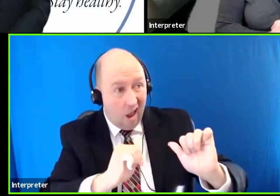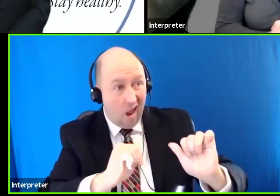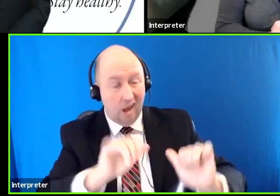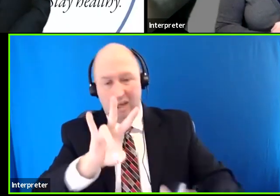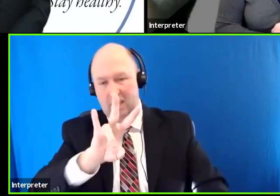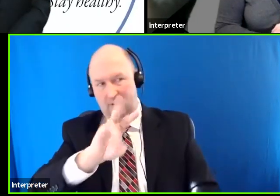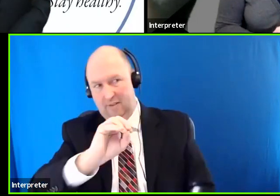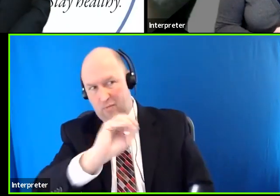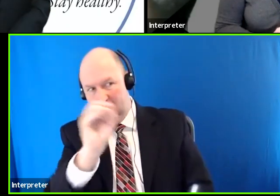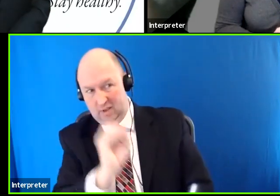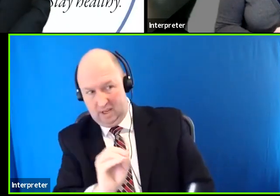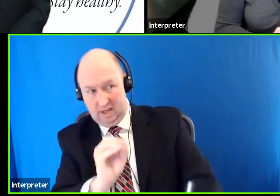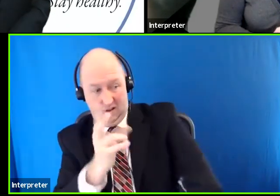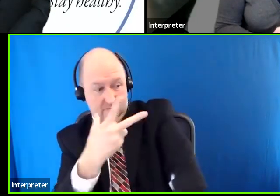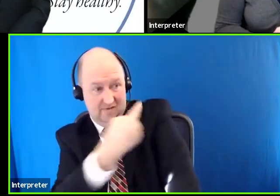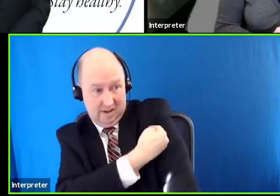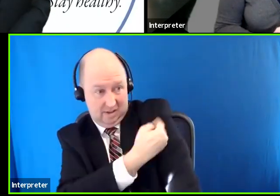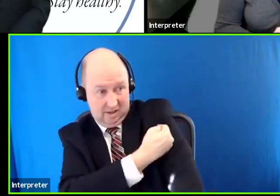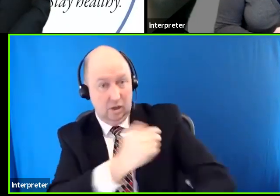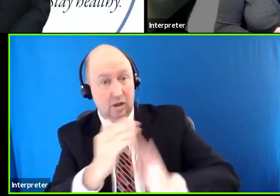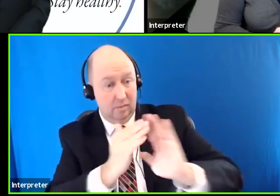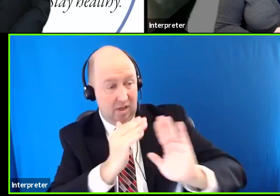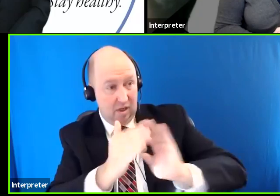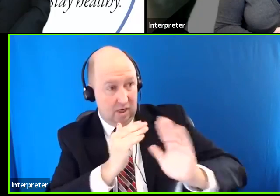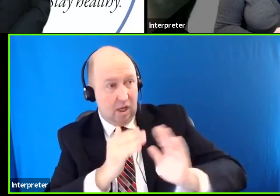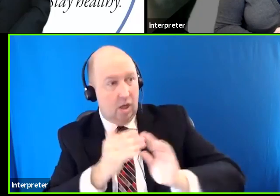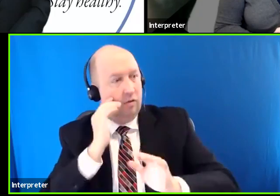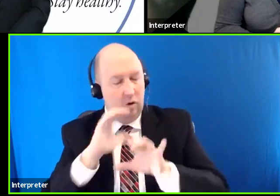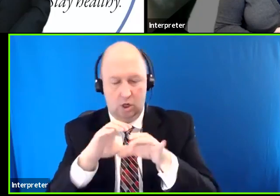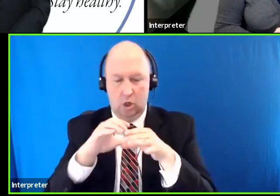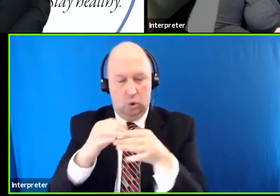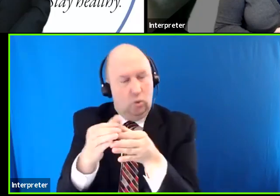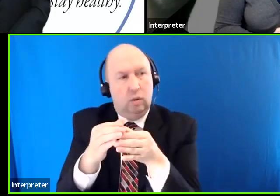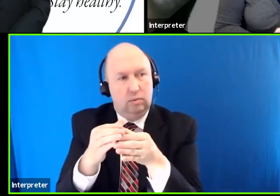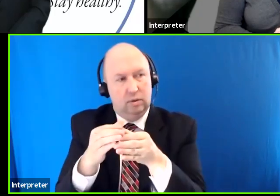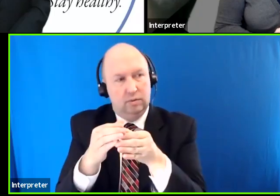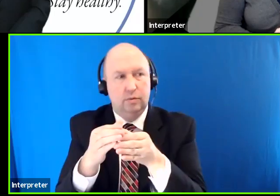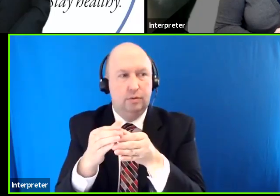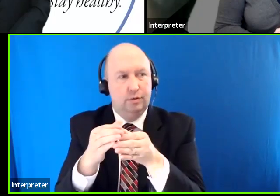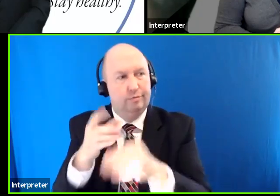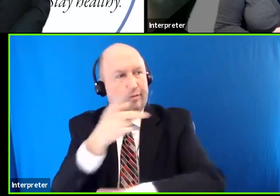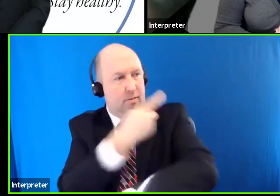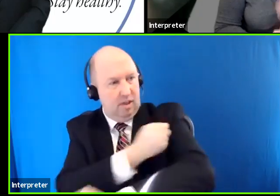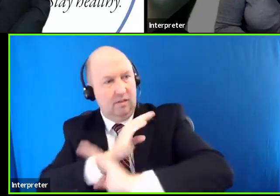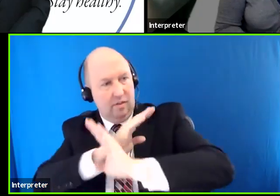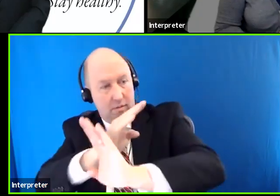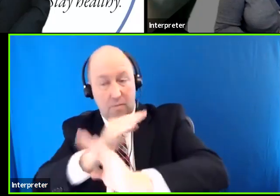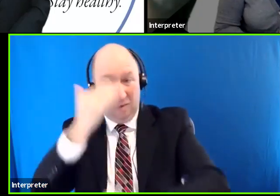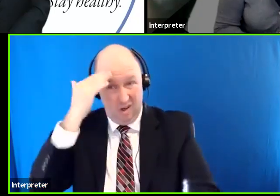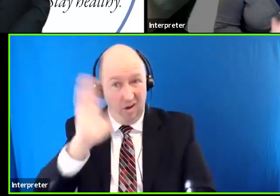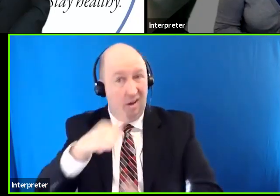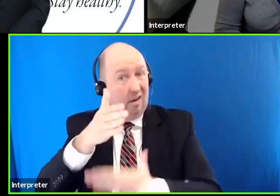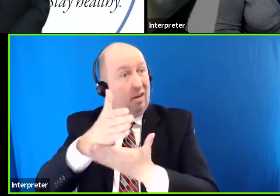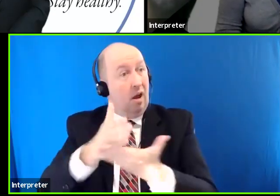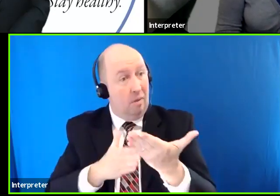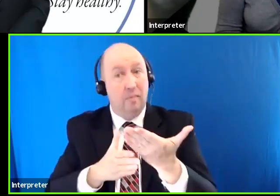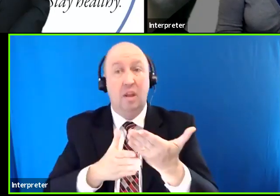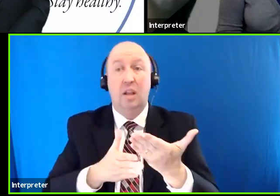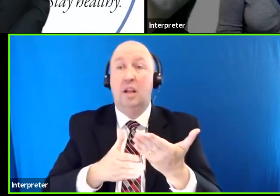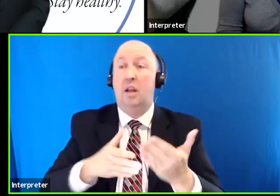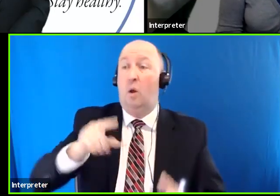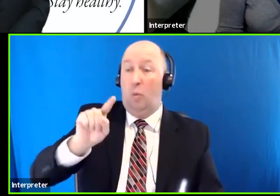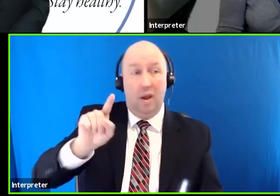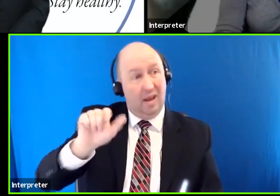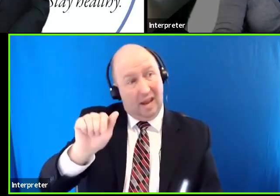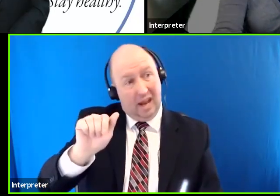70% vaccination in the community to reach herd immunity, but we know some folks eligible to receive the vaccine in phase 1A have